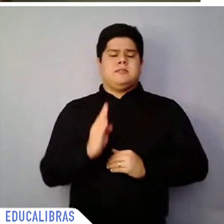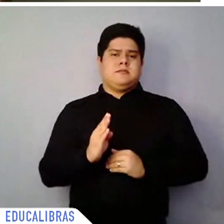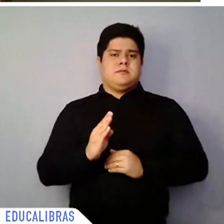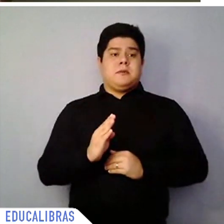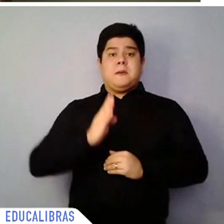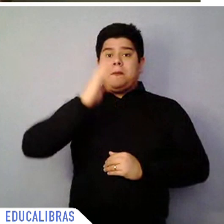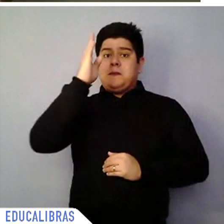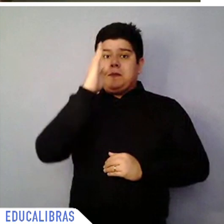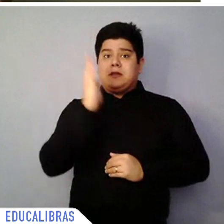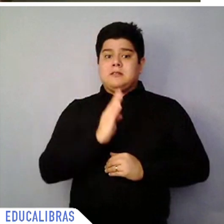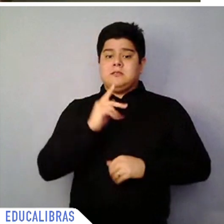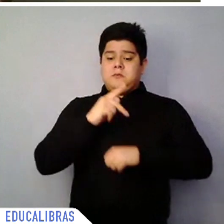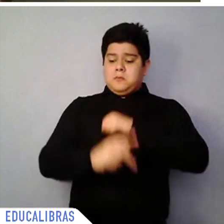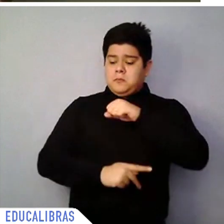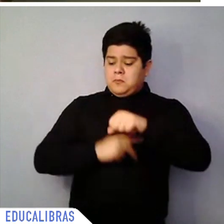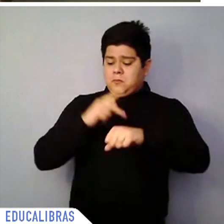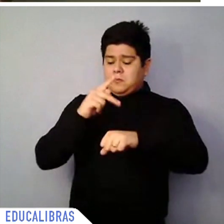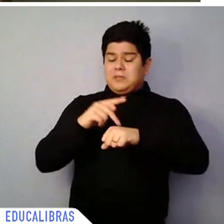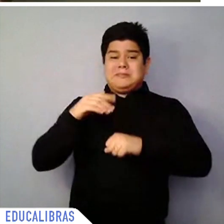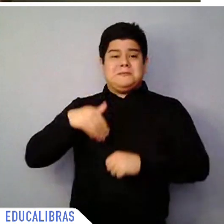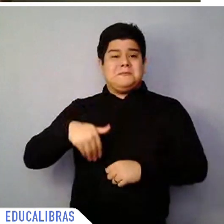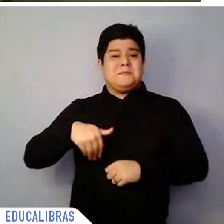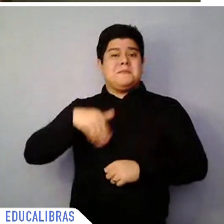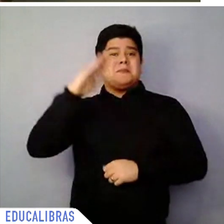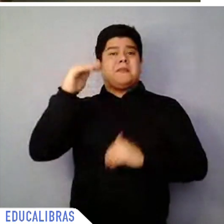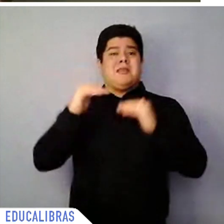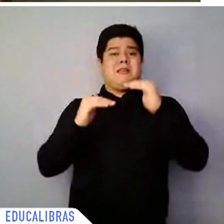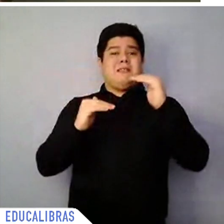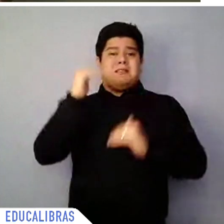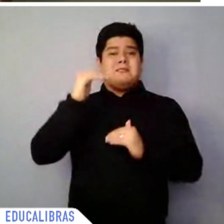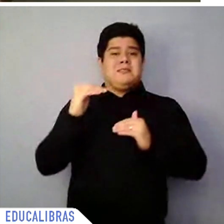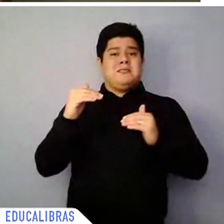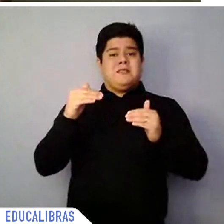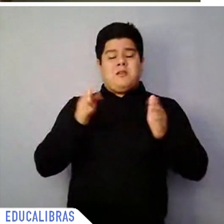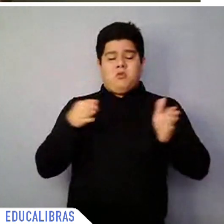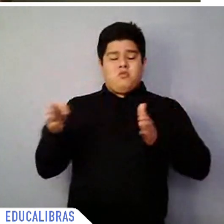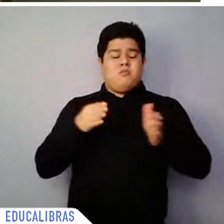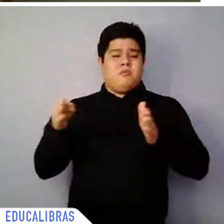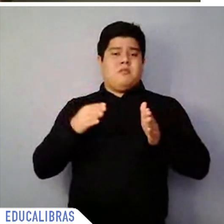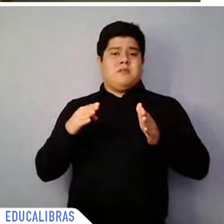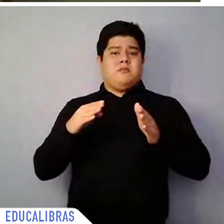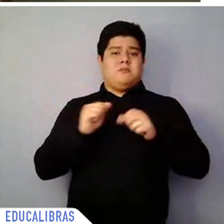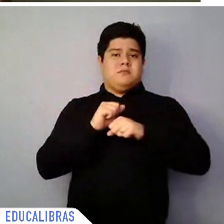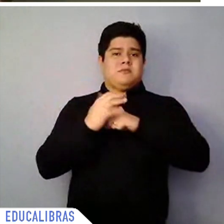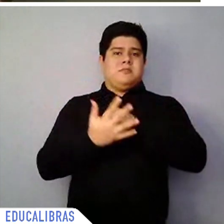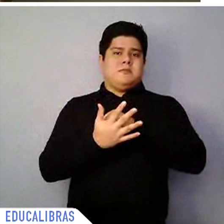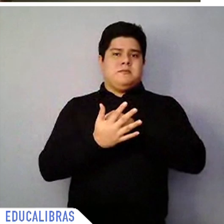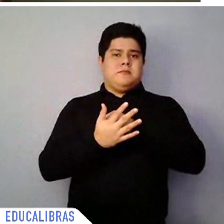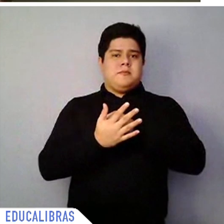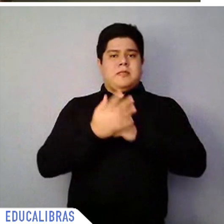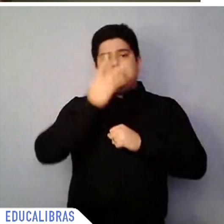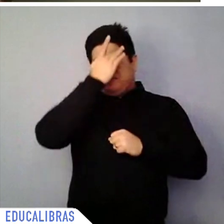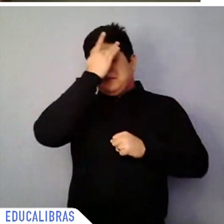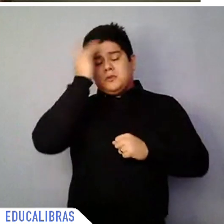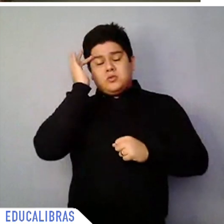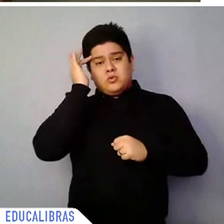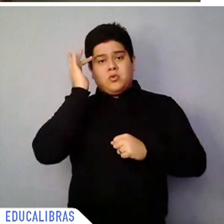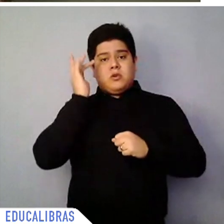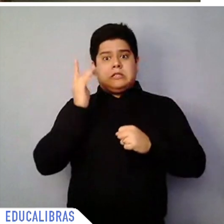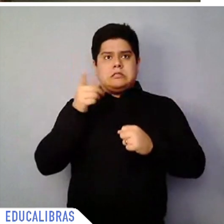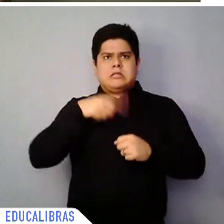in Brazil and all of this disparity. Brazil is probably the most unequal